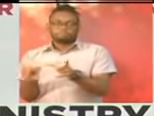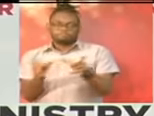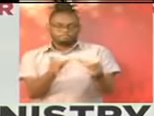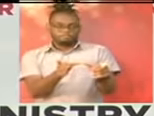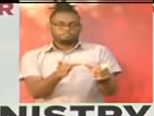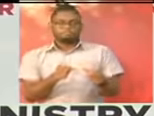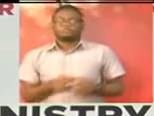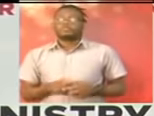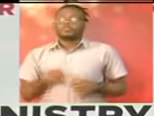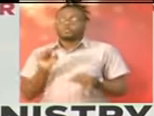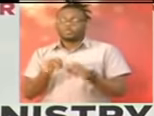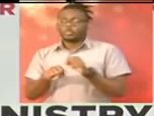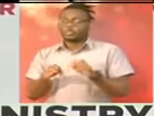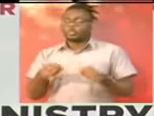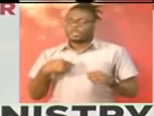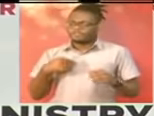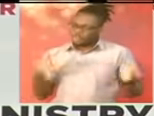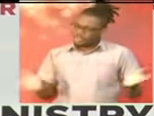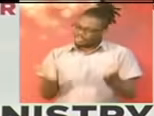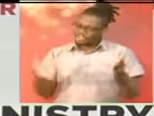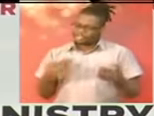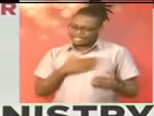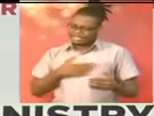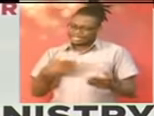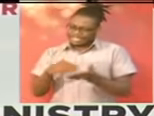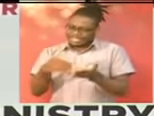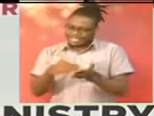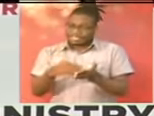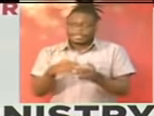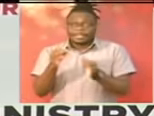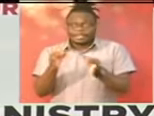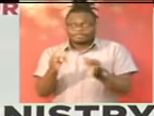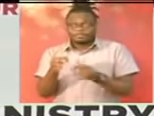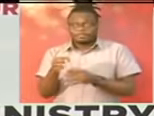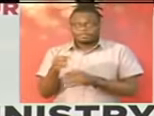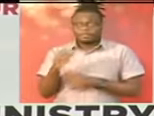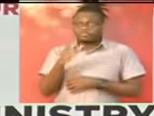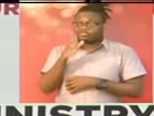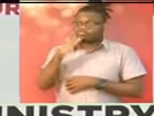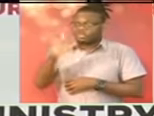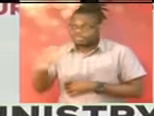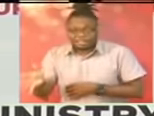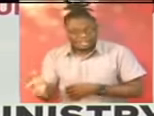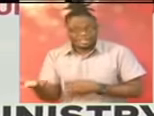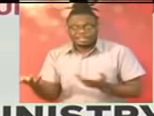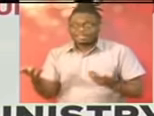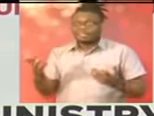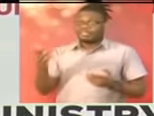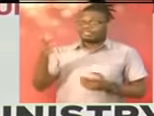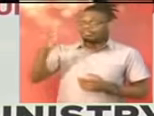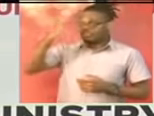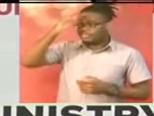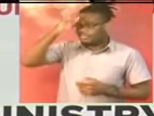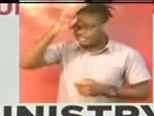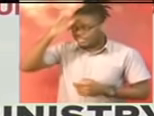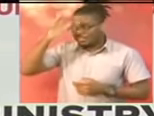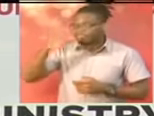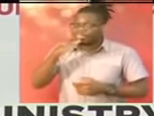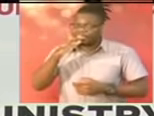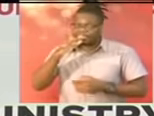their elders, where they can't consent for themselves, have those elders vaccinated. Now, the second